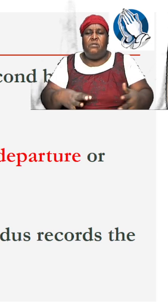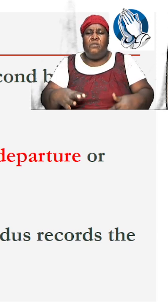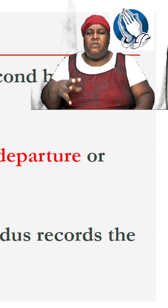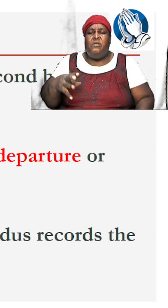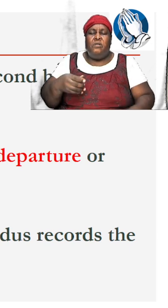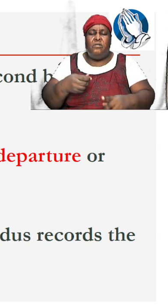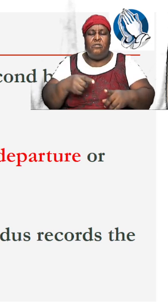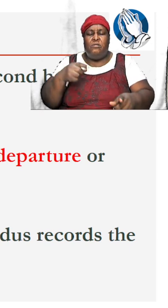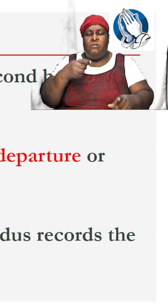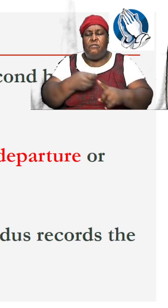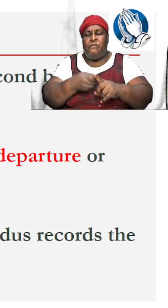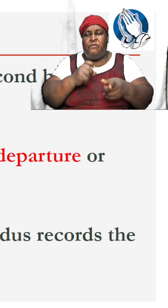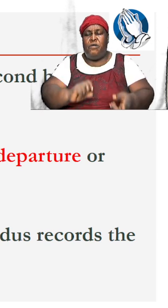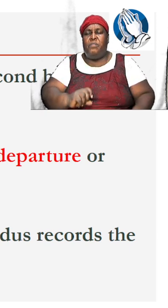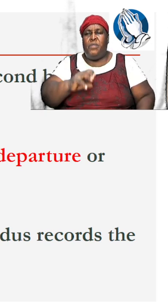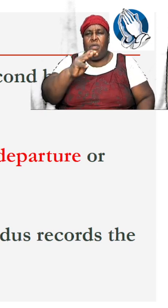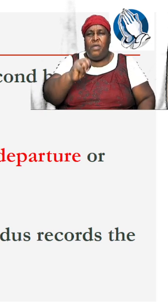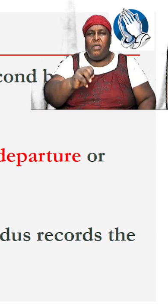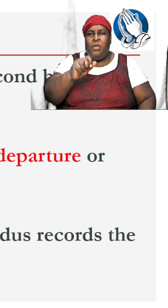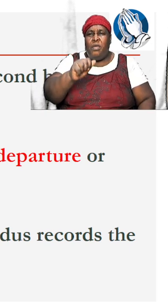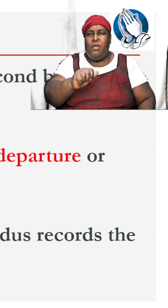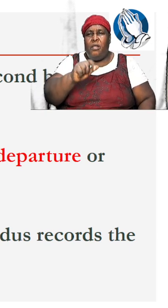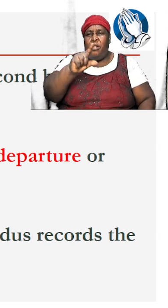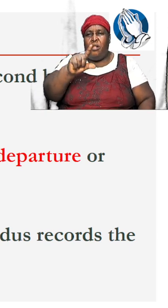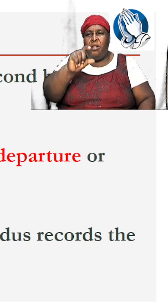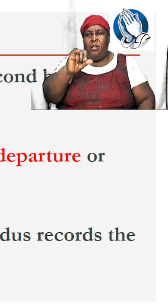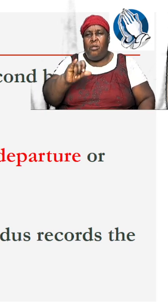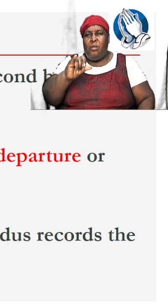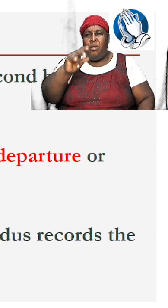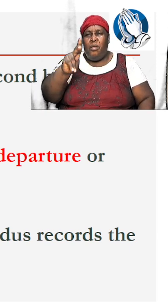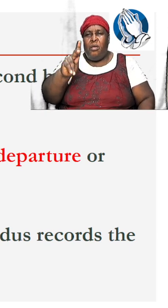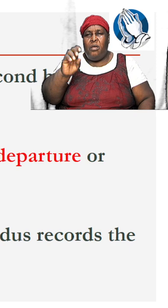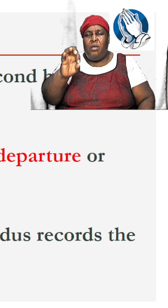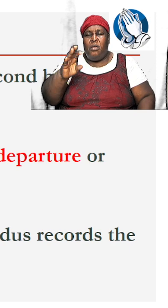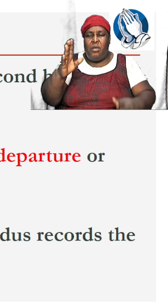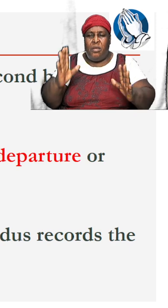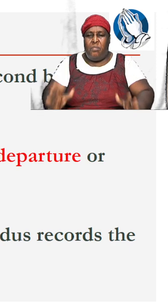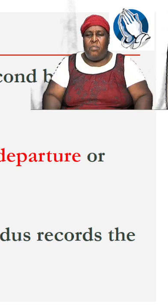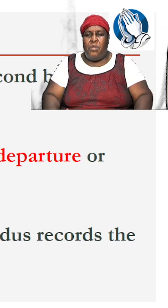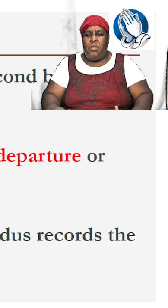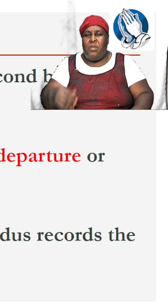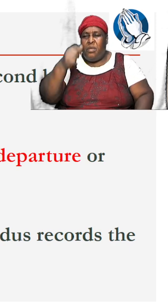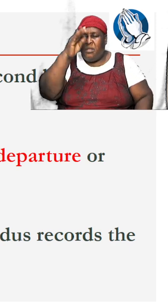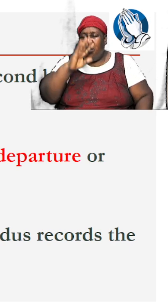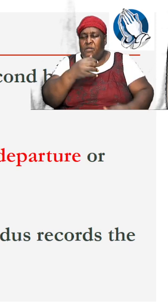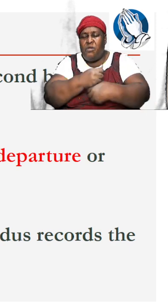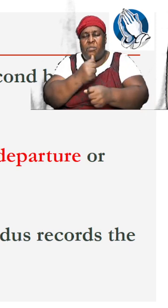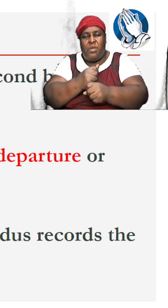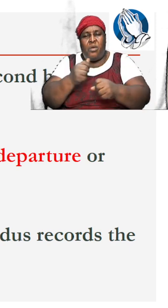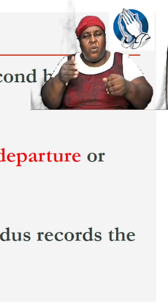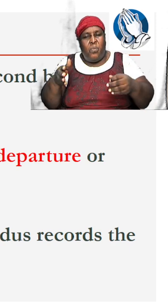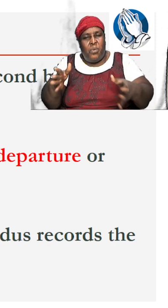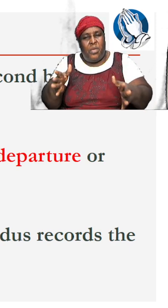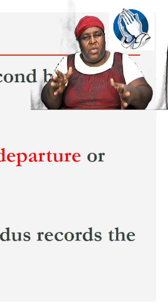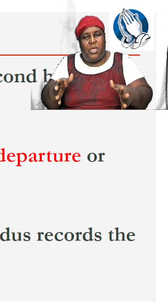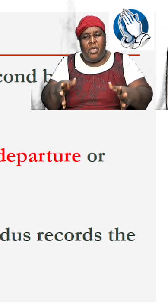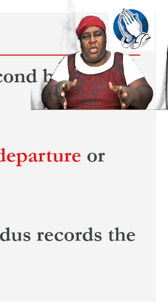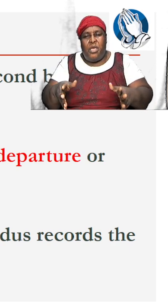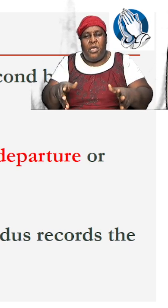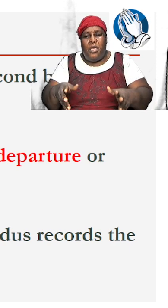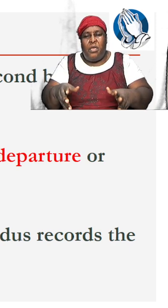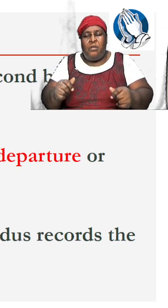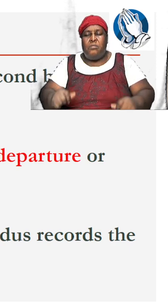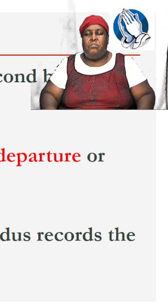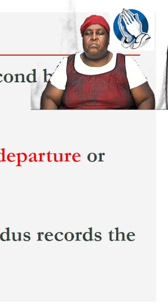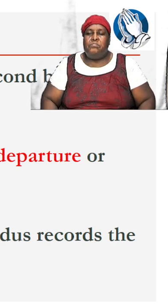of the day that wanted to stop them, that group. And God had to create a way, and God would deal with them later